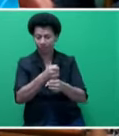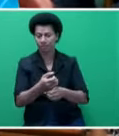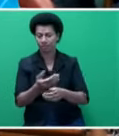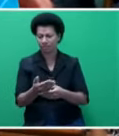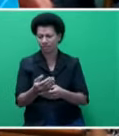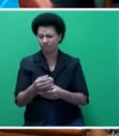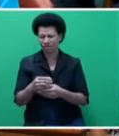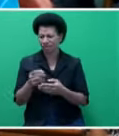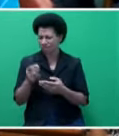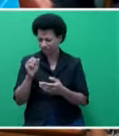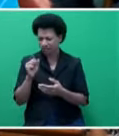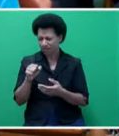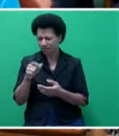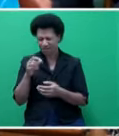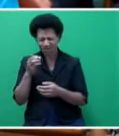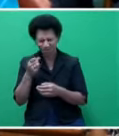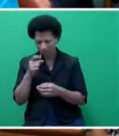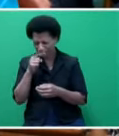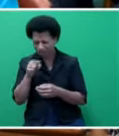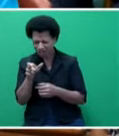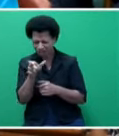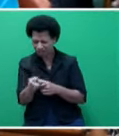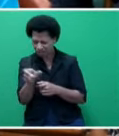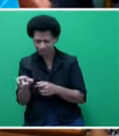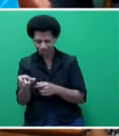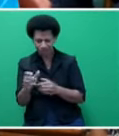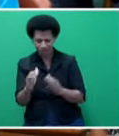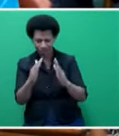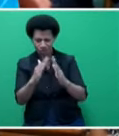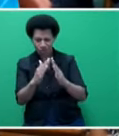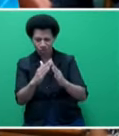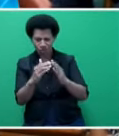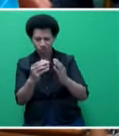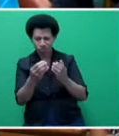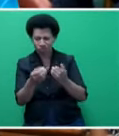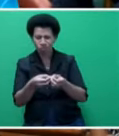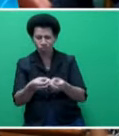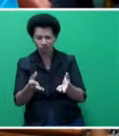to see people losing their homes.